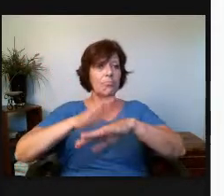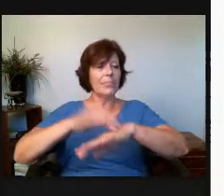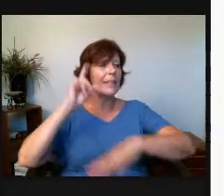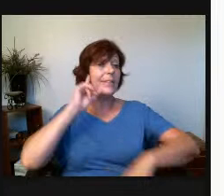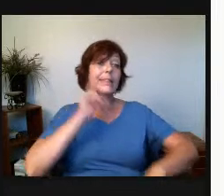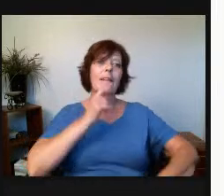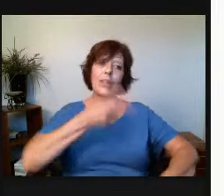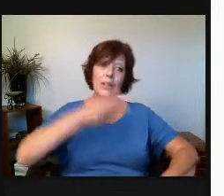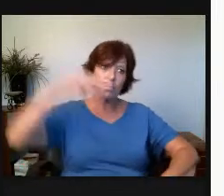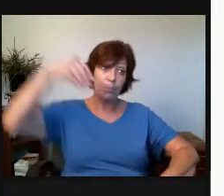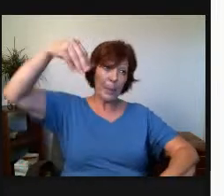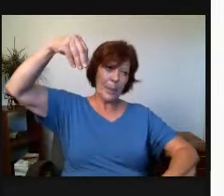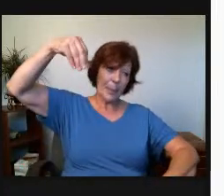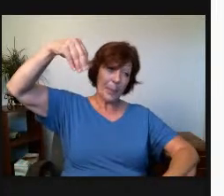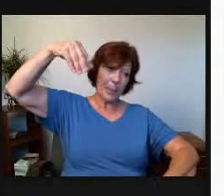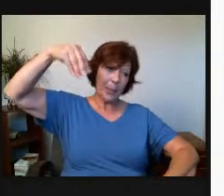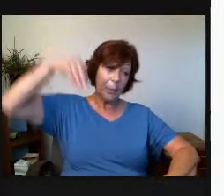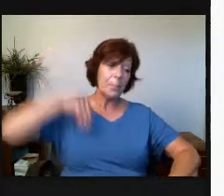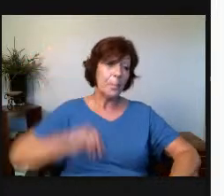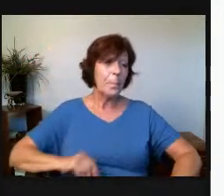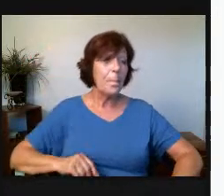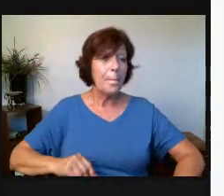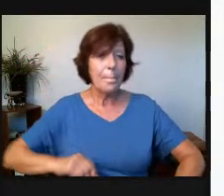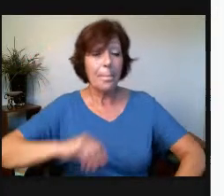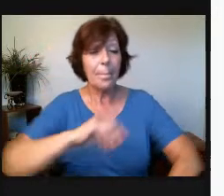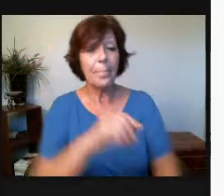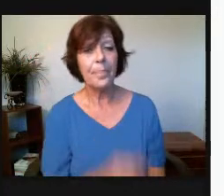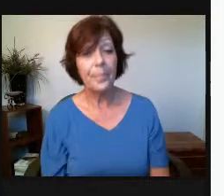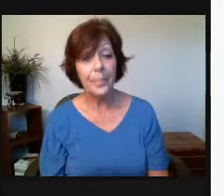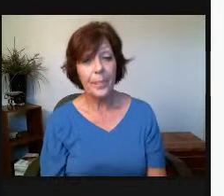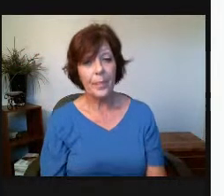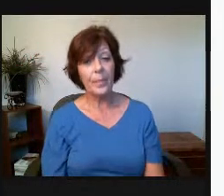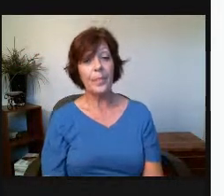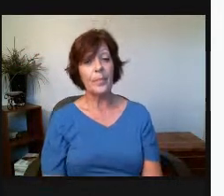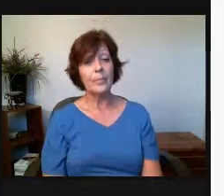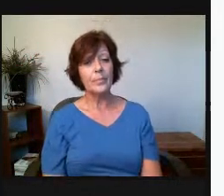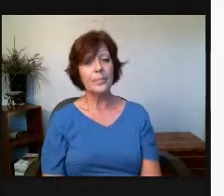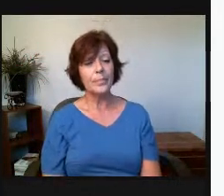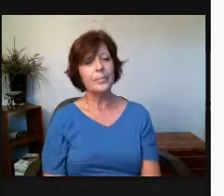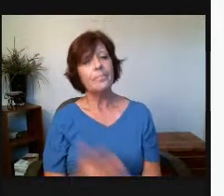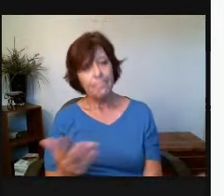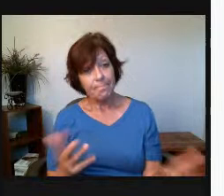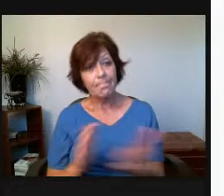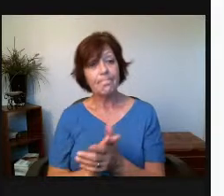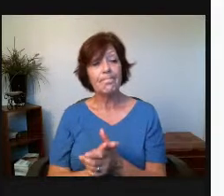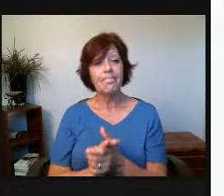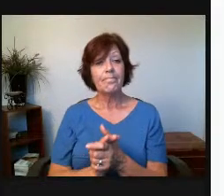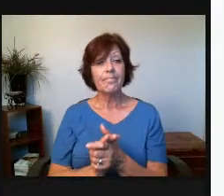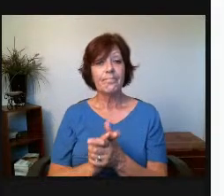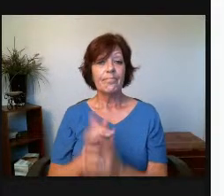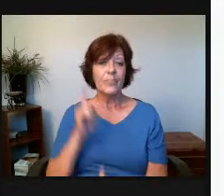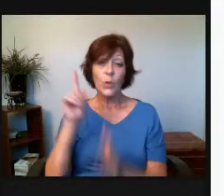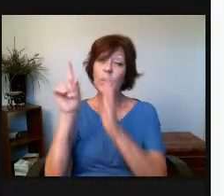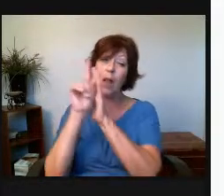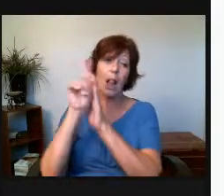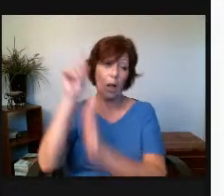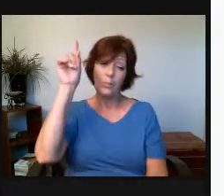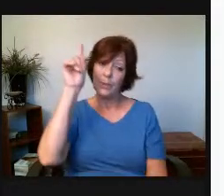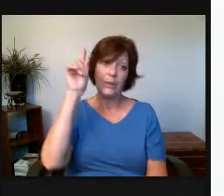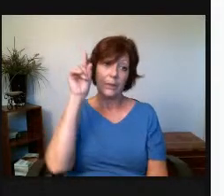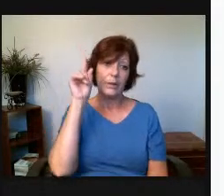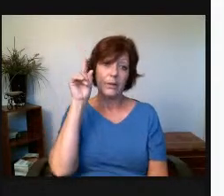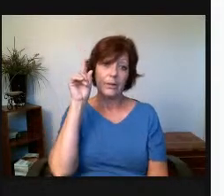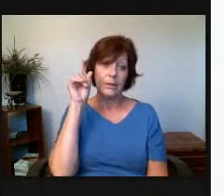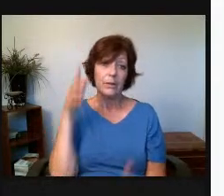and hard of hearing to when an event is occurring. So general smoke